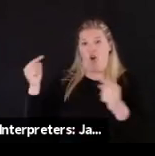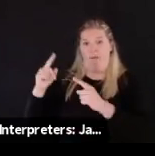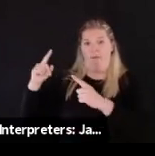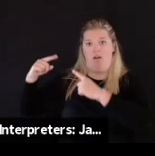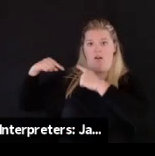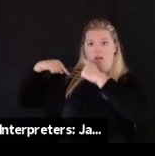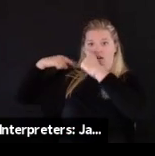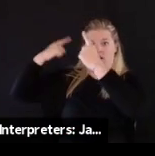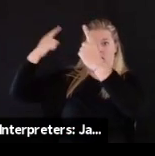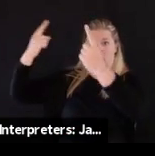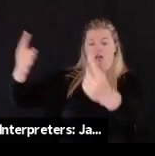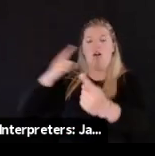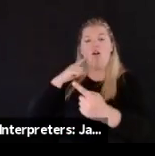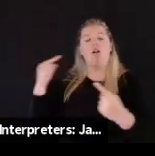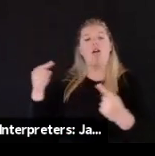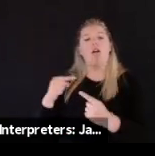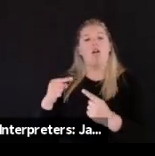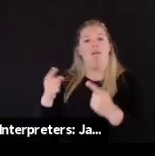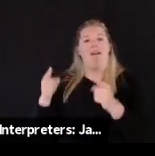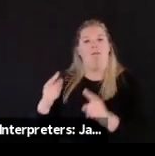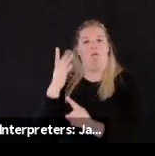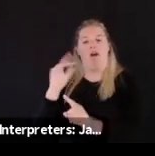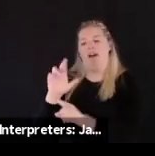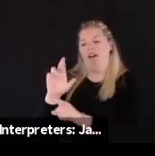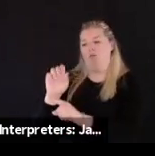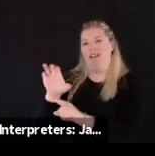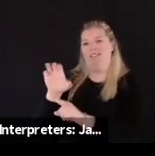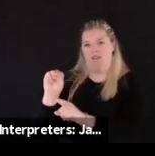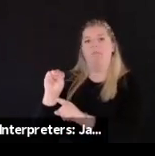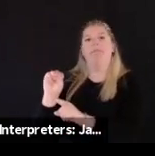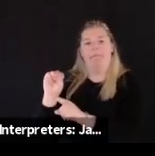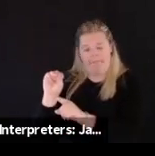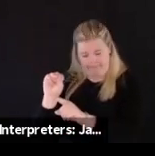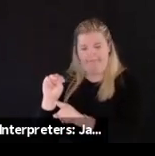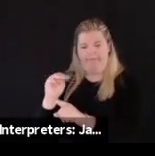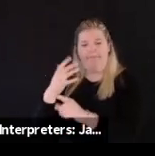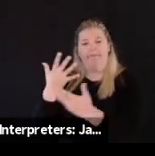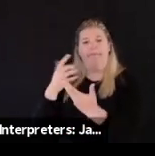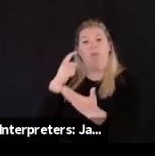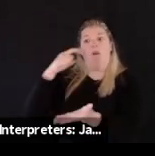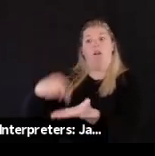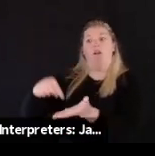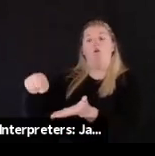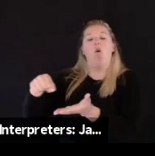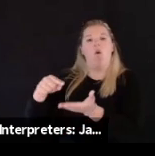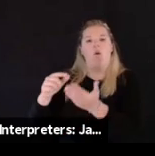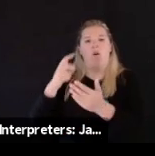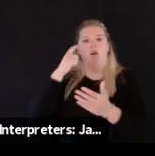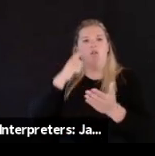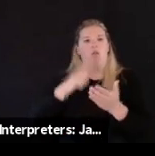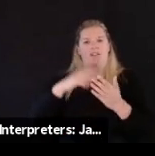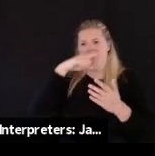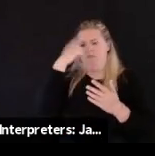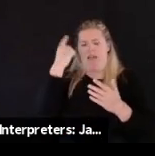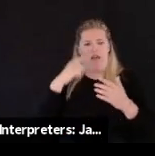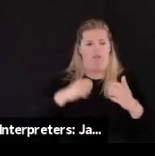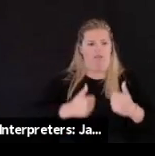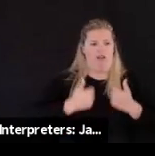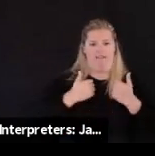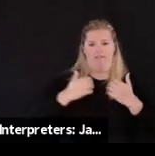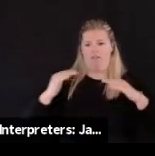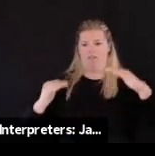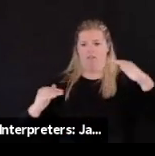of oppression. And we have to be able to recognize that when we see the disparity and we see the lack and we see